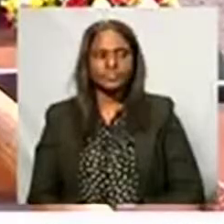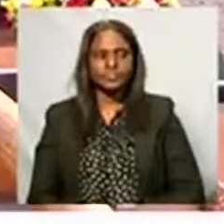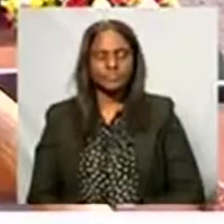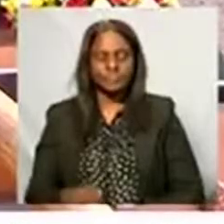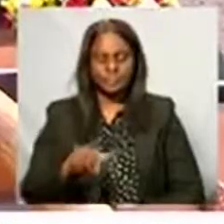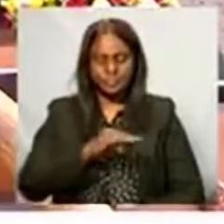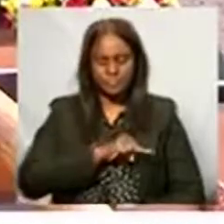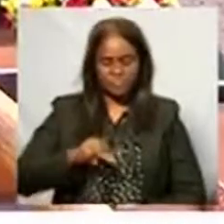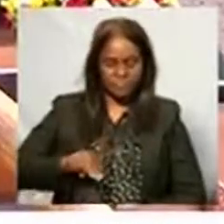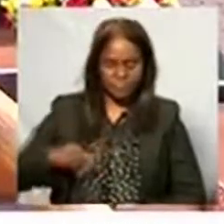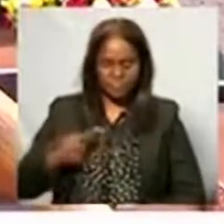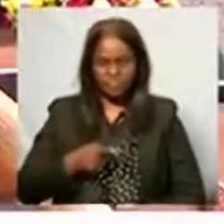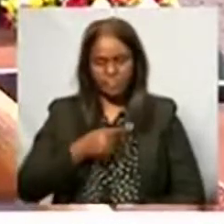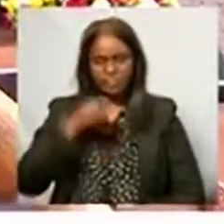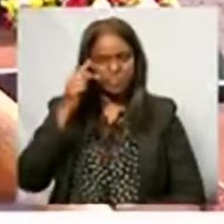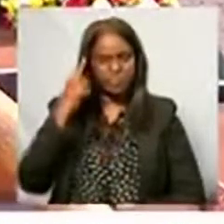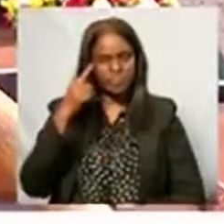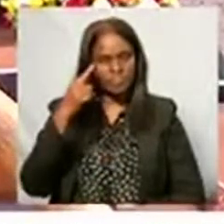Kaumbwe.